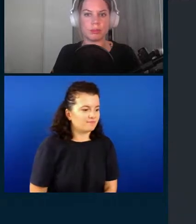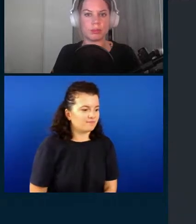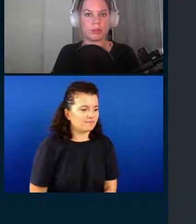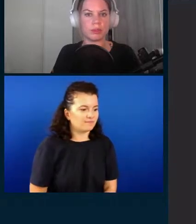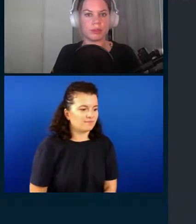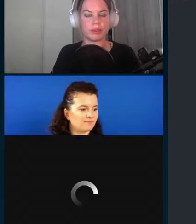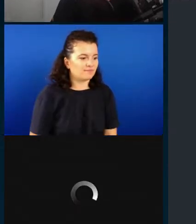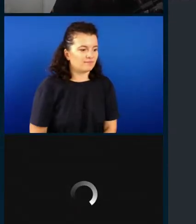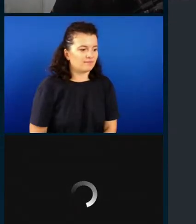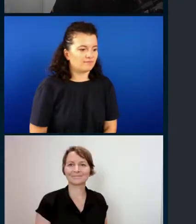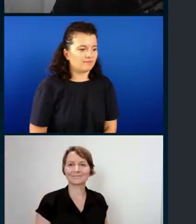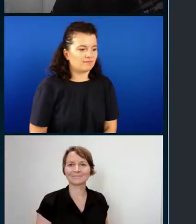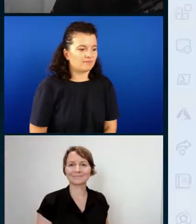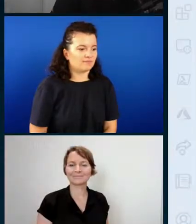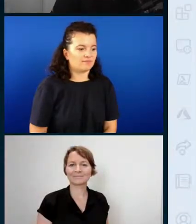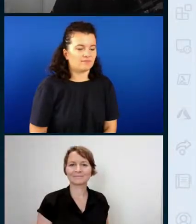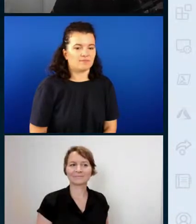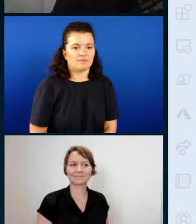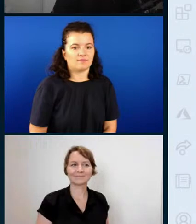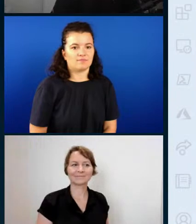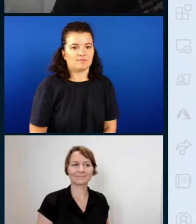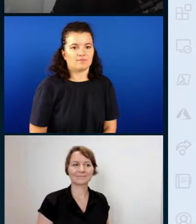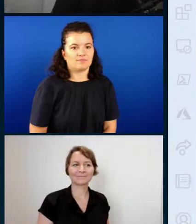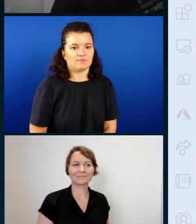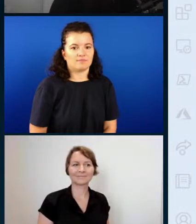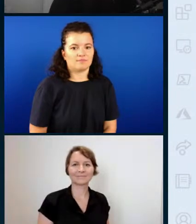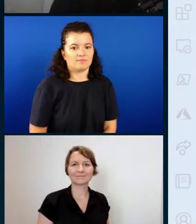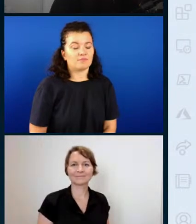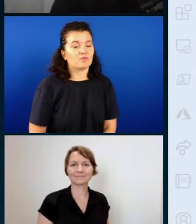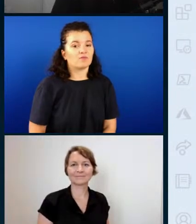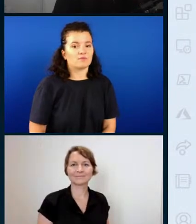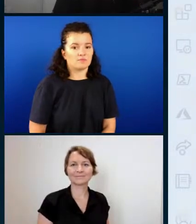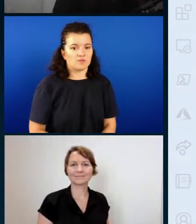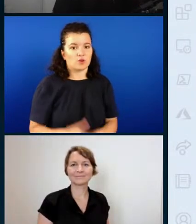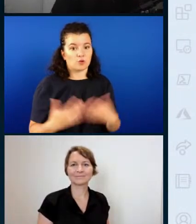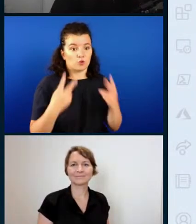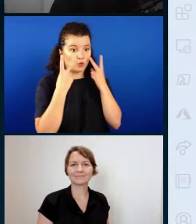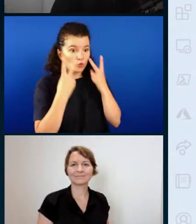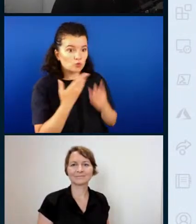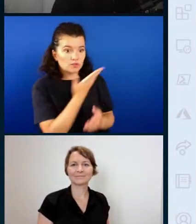Yep. So we can see what's going on.